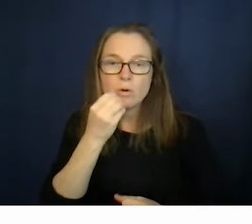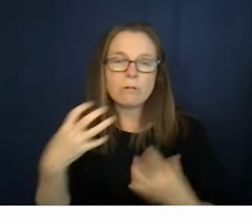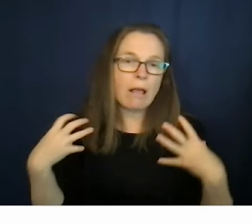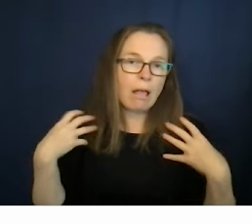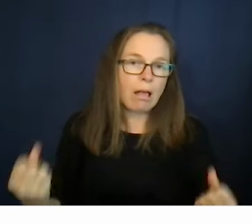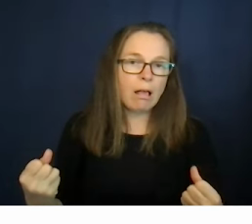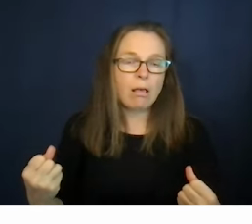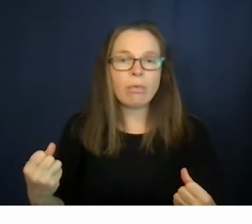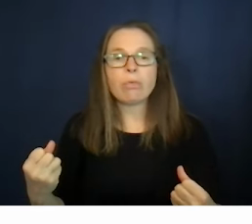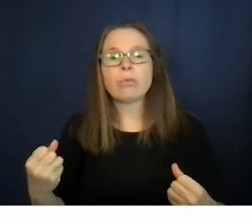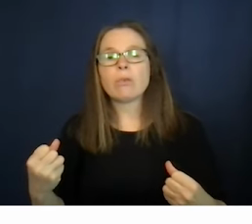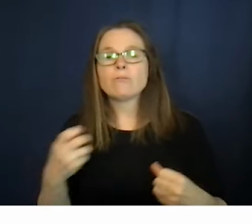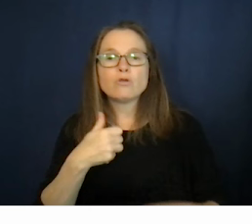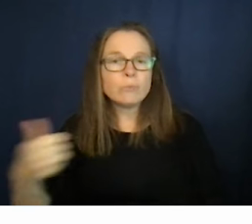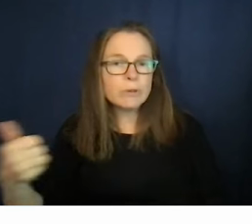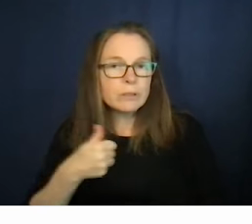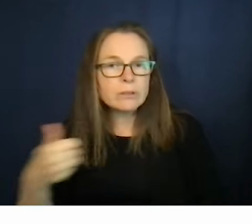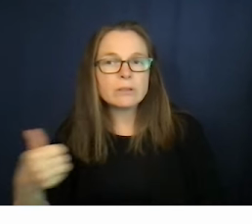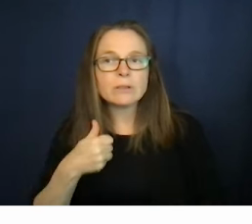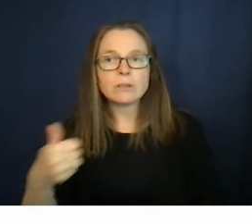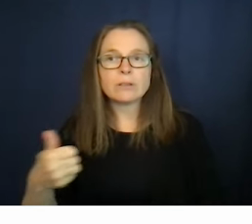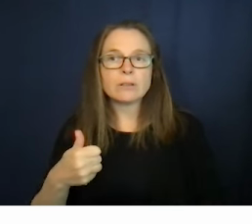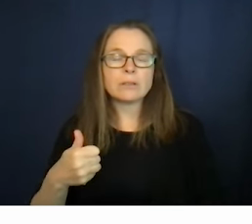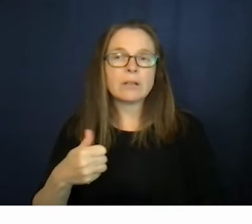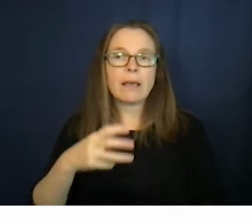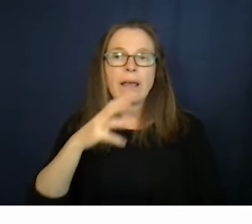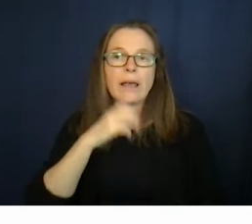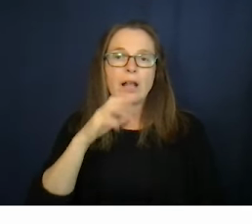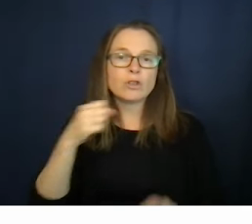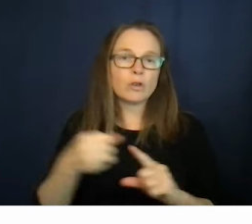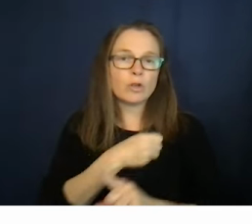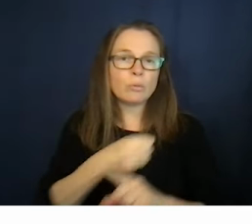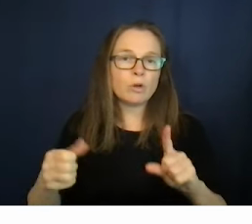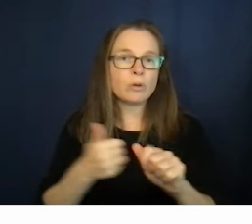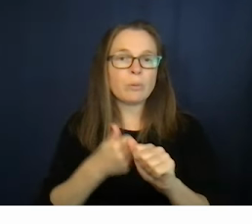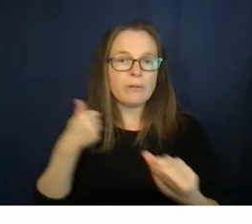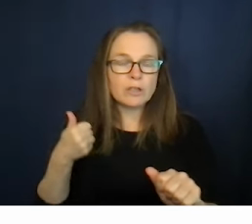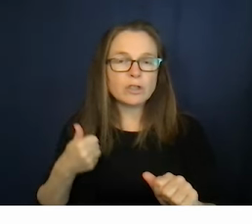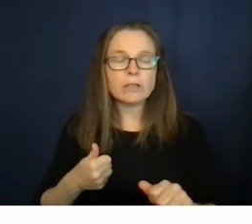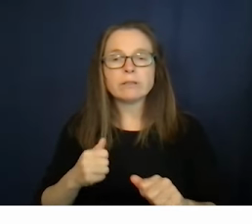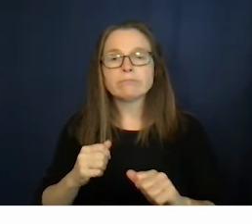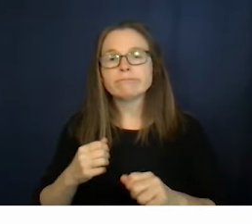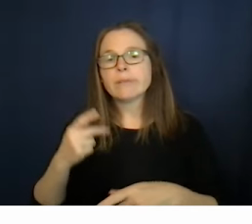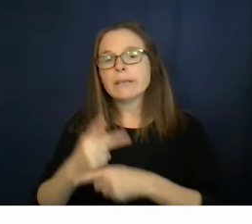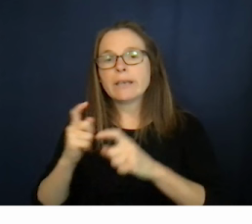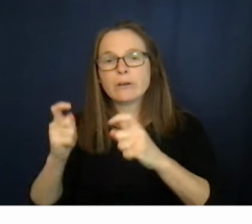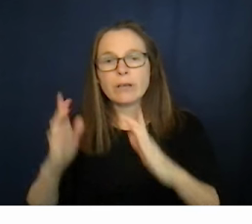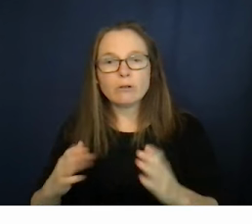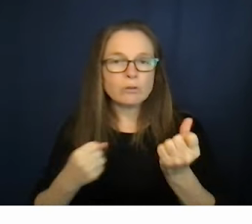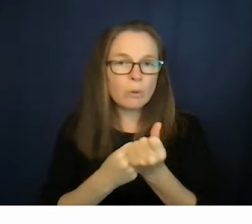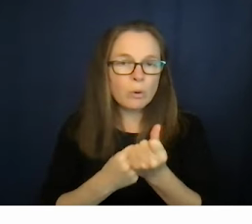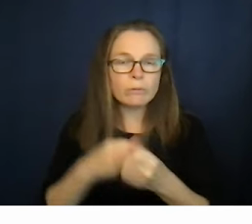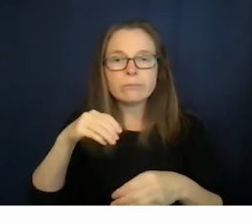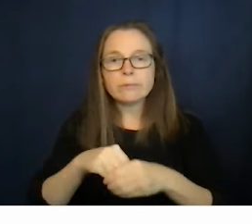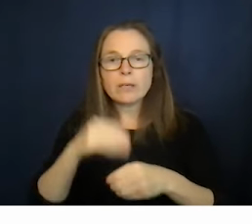health and welfare, transportation, elder abuse prevention, caregiver support, in-home care, and